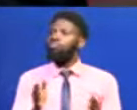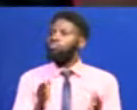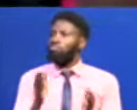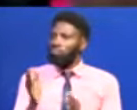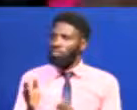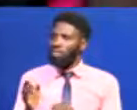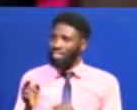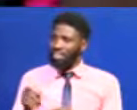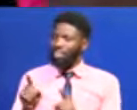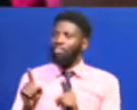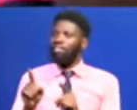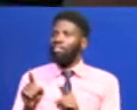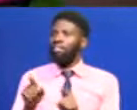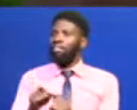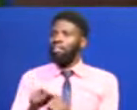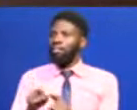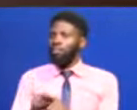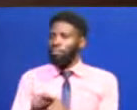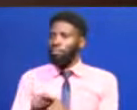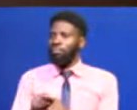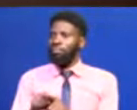Week after. Yes. Good luck. Thank you. I'm